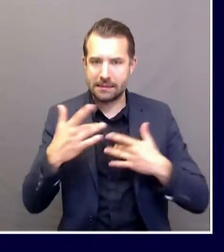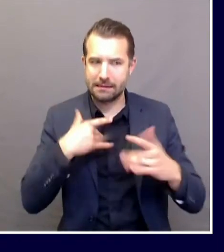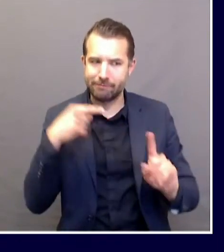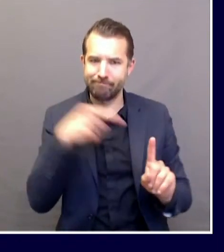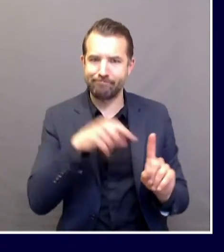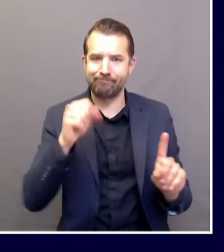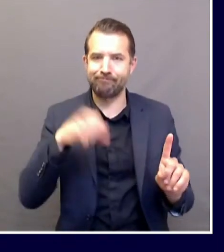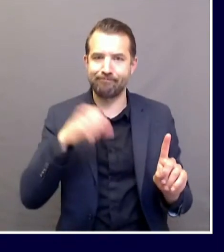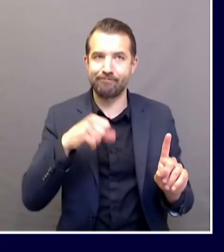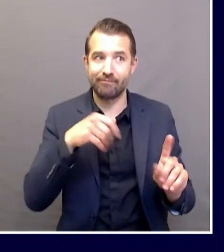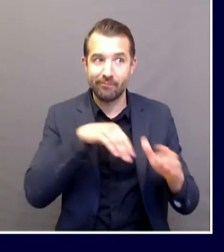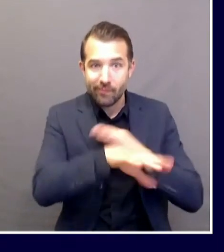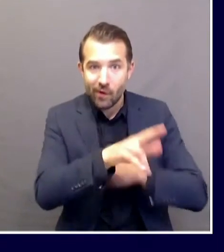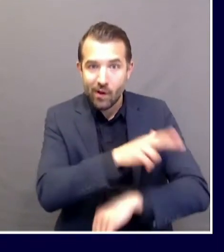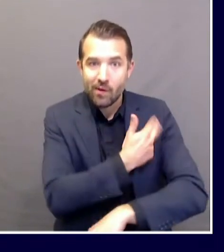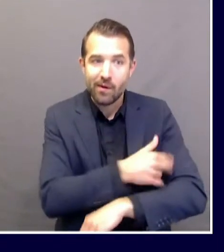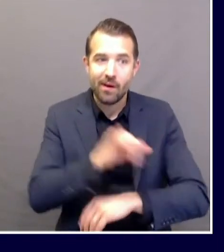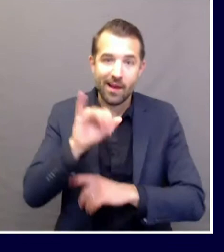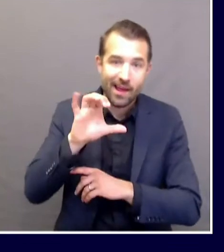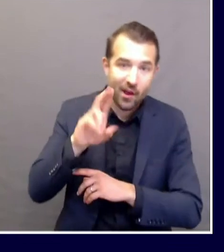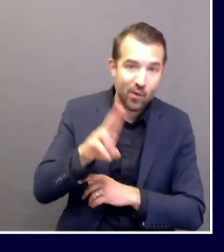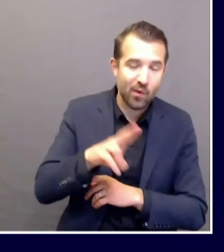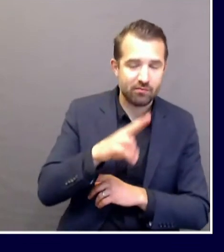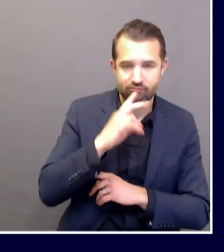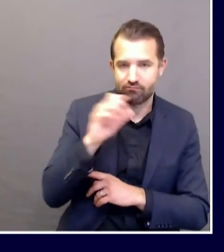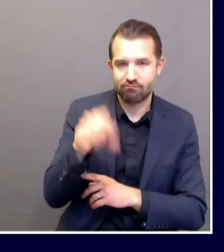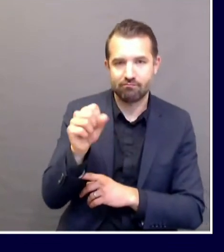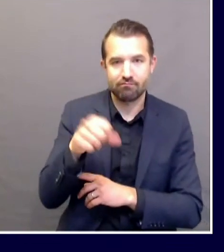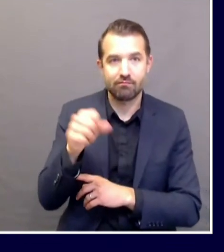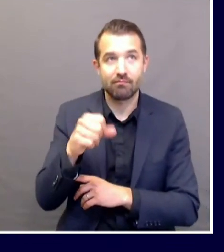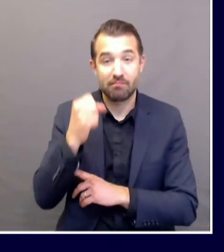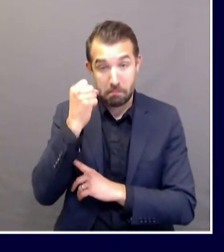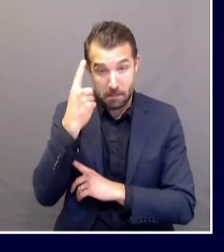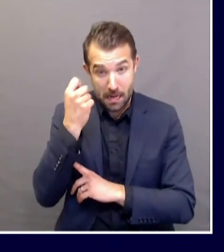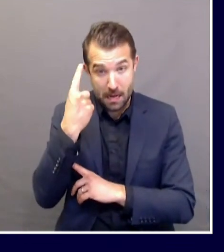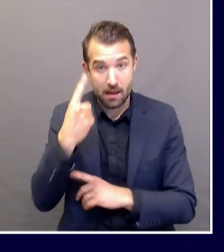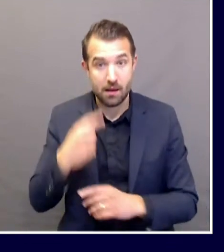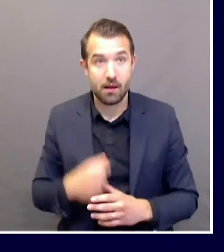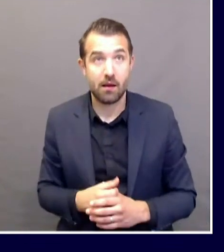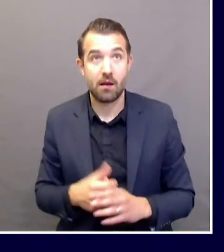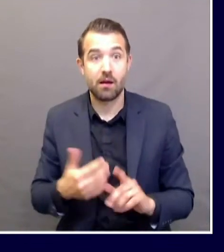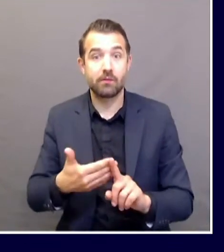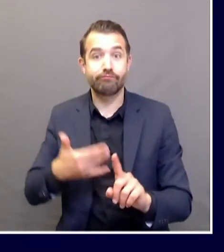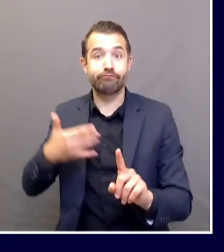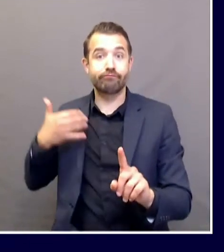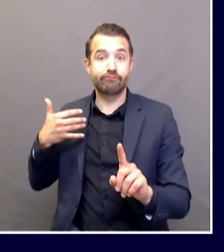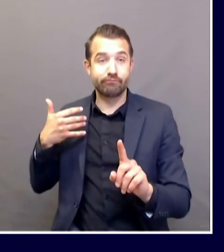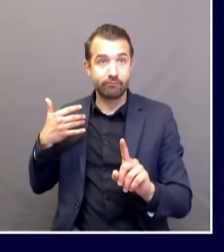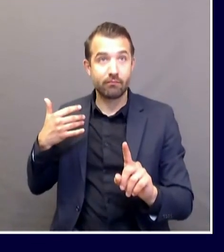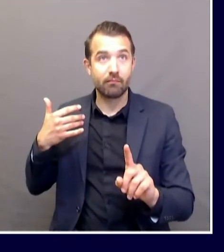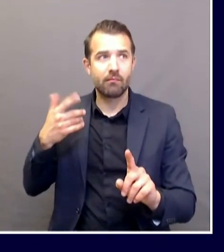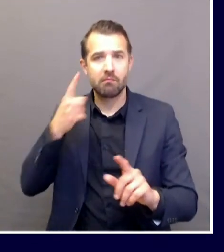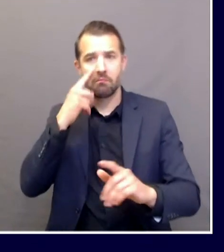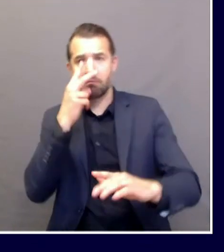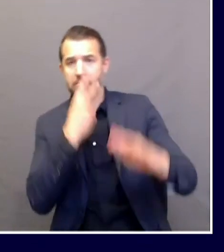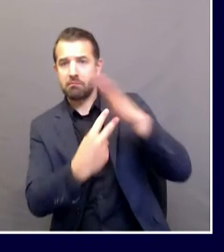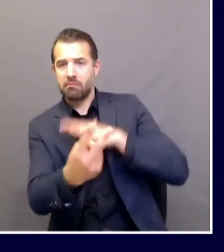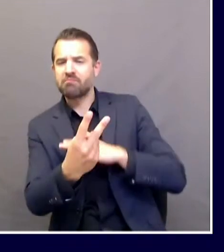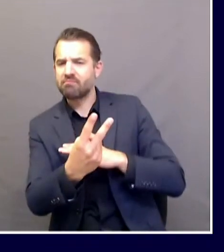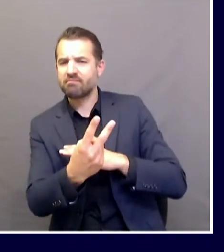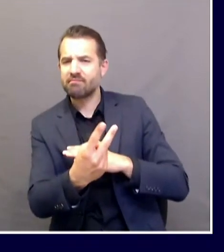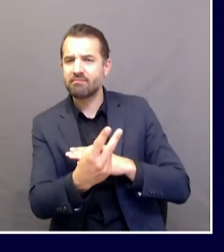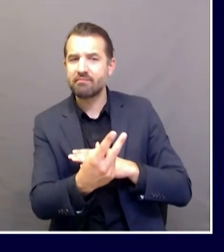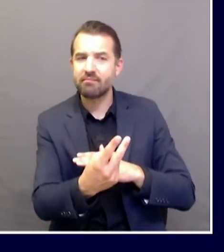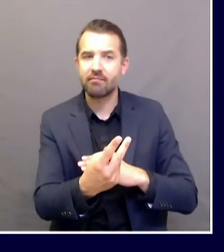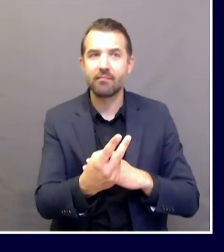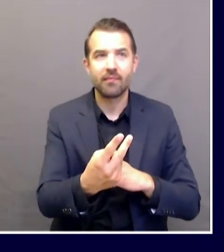doesn't strike me as something that was unpredictable or out of the ordinary given what we've seen with COVID so far. That is to